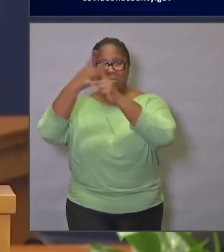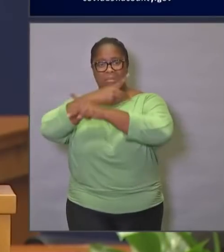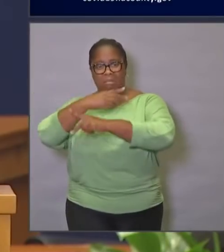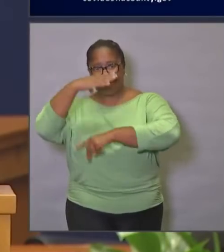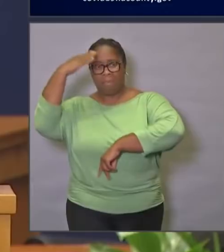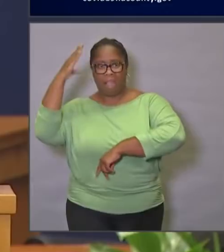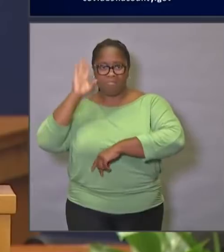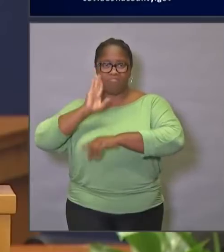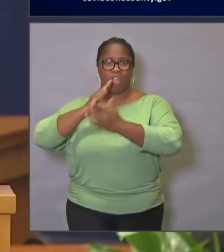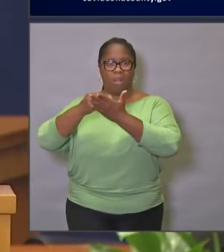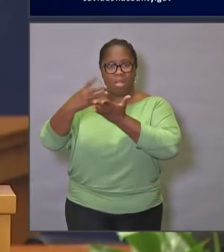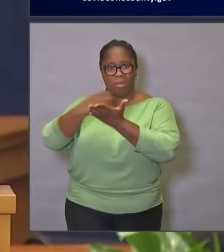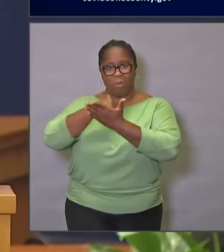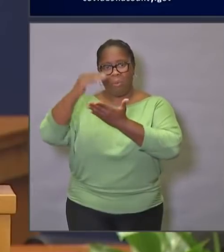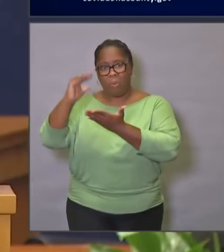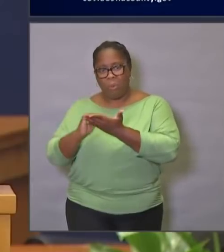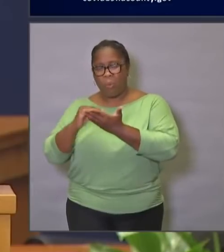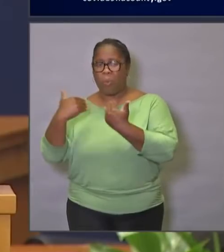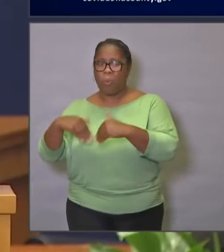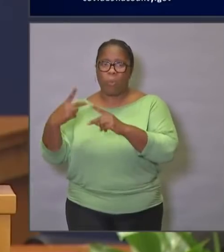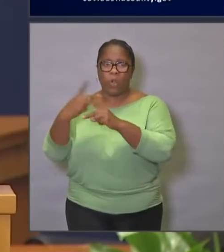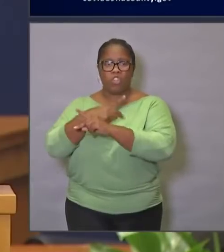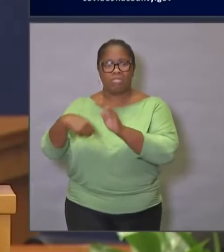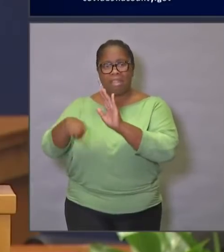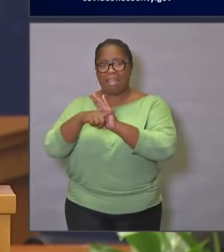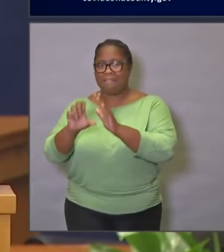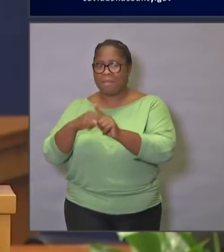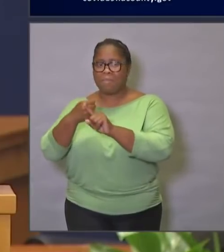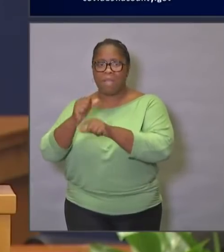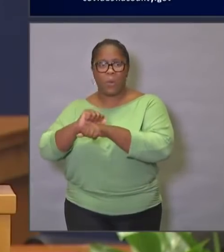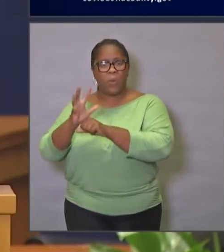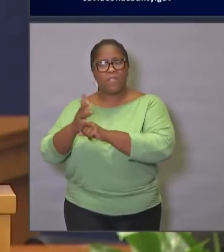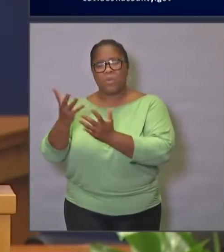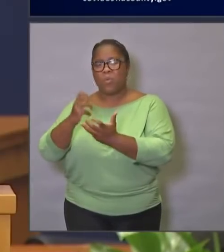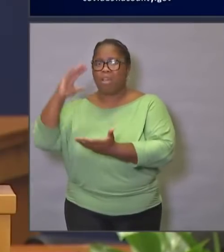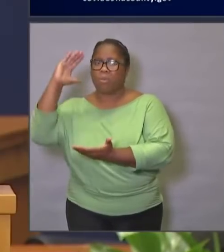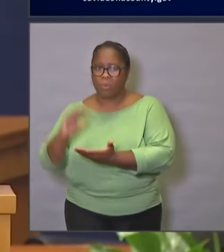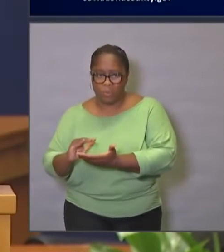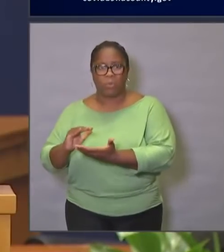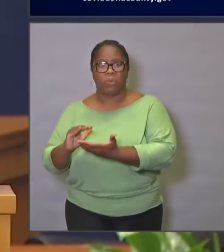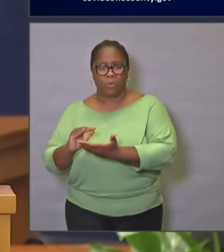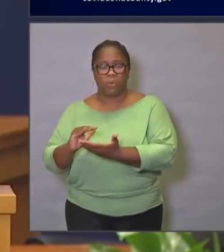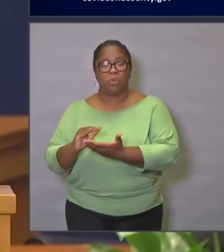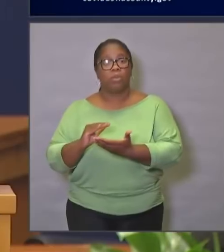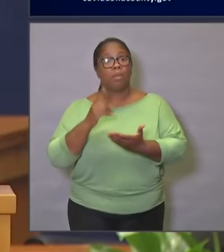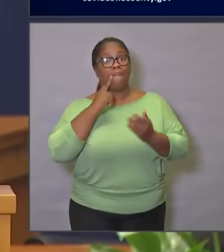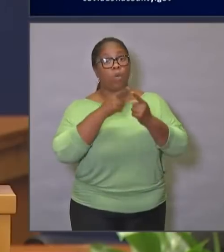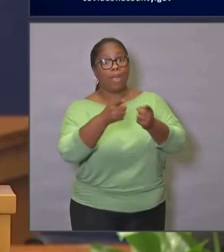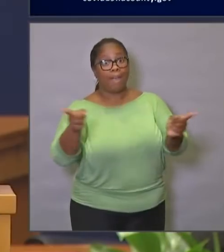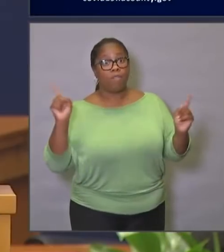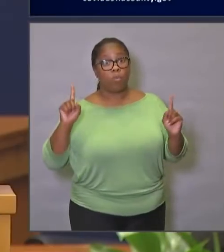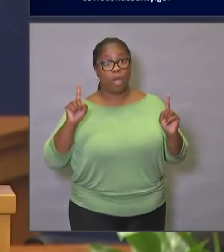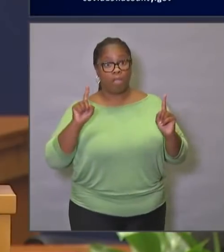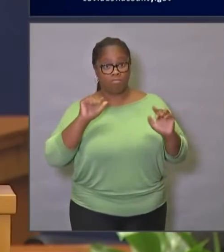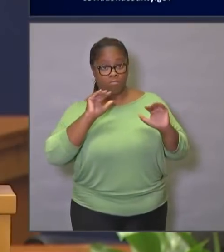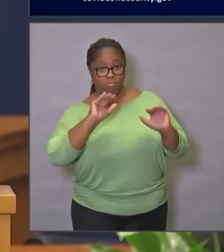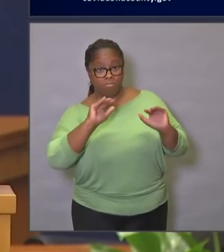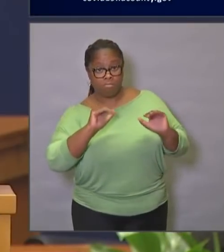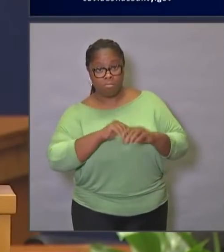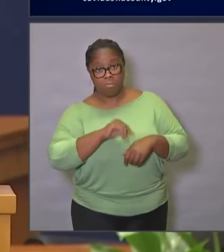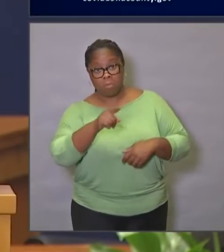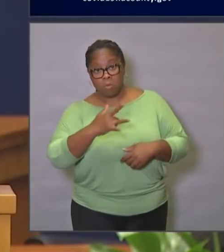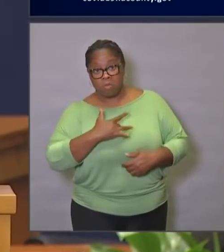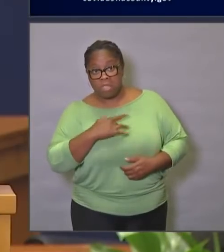and low-income communities are most negatively impacted by COVID. For everyone, I will remind you that if you think you need a